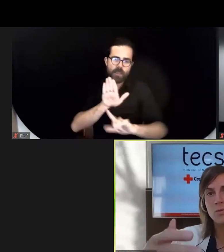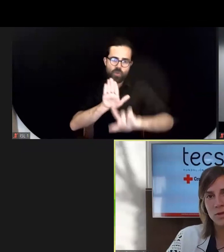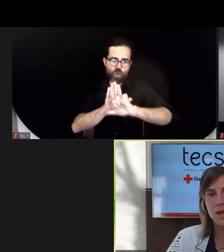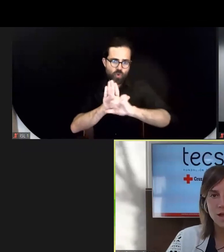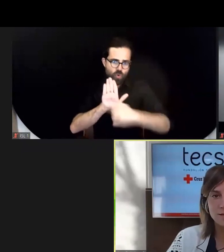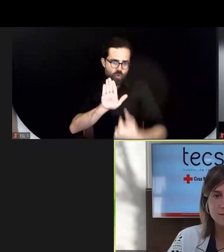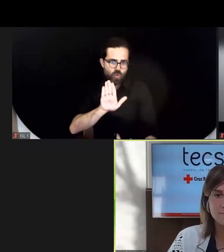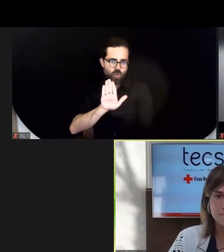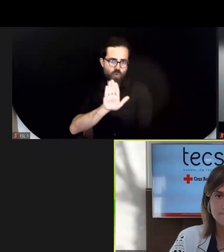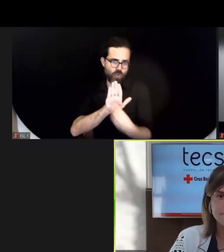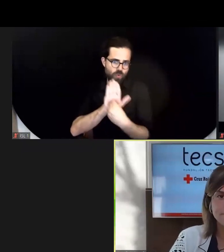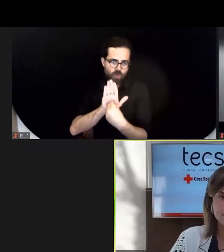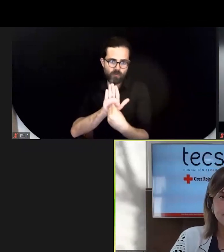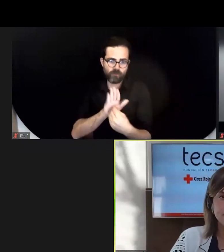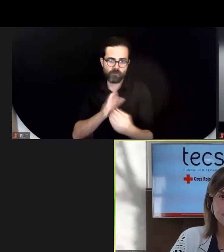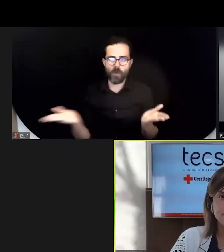both hands.